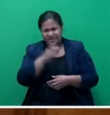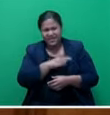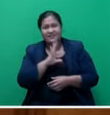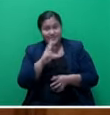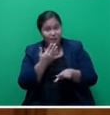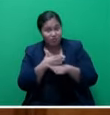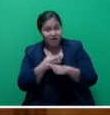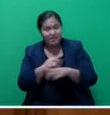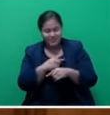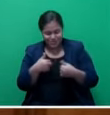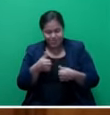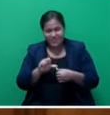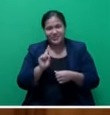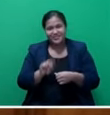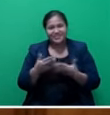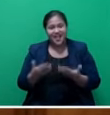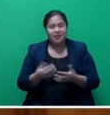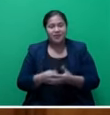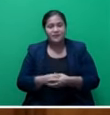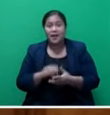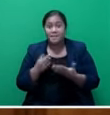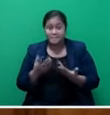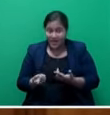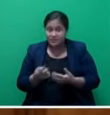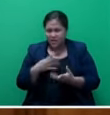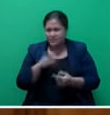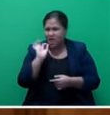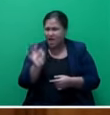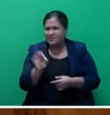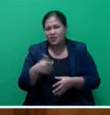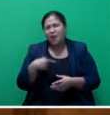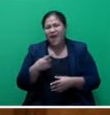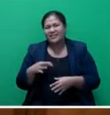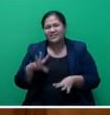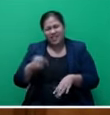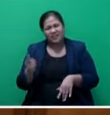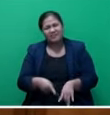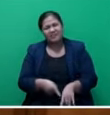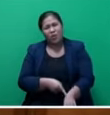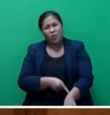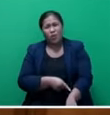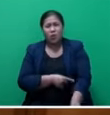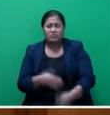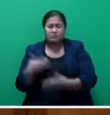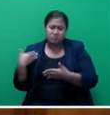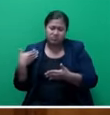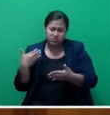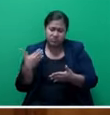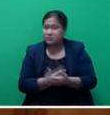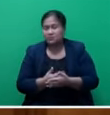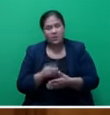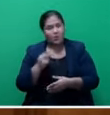that area. But again, we ask the question, why is it taking so long? We need to